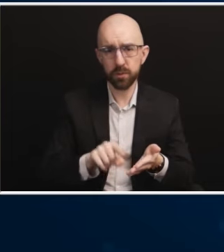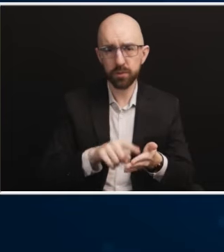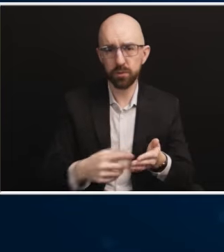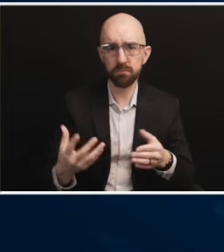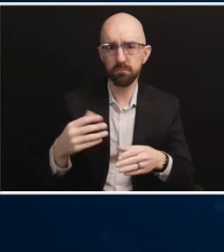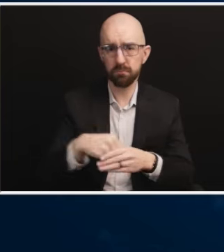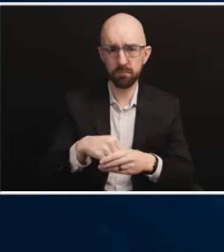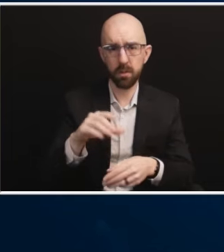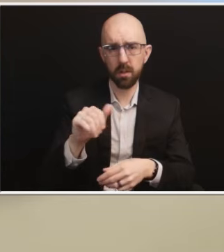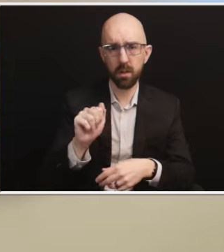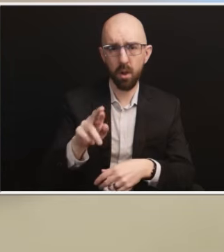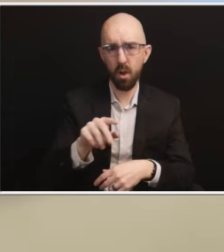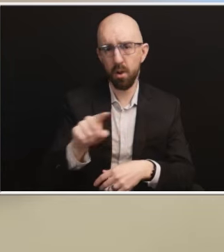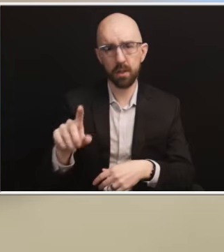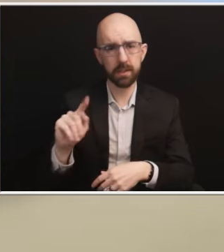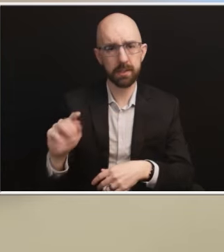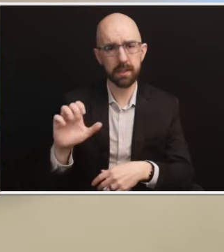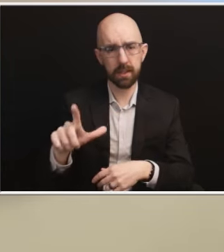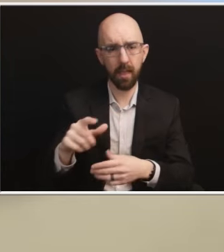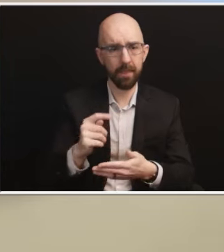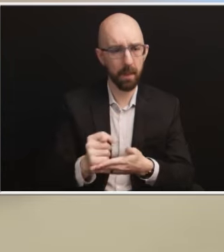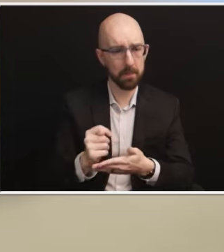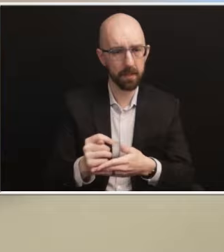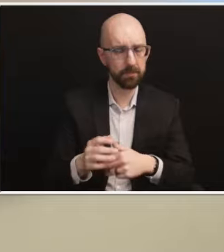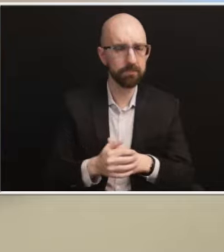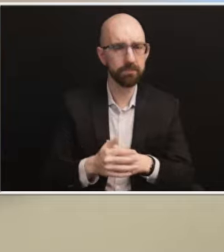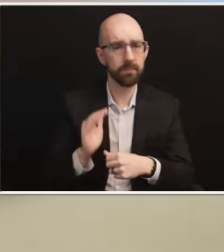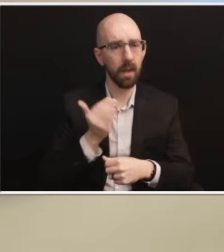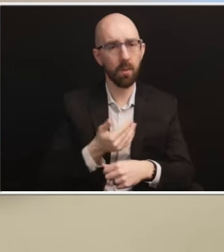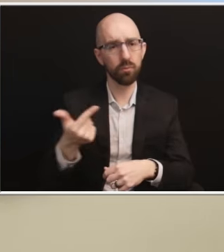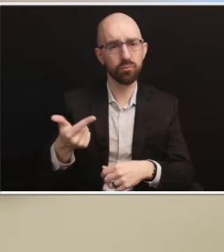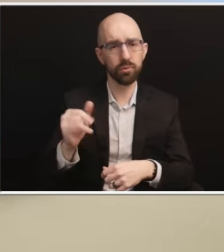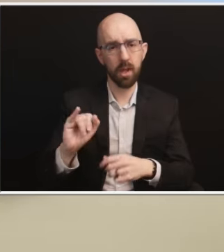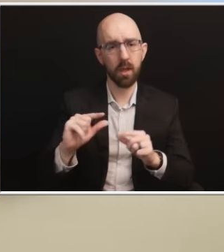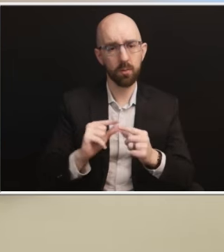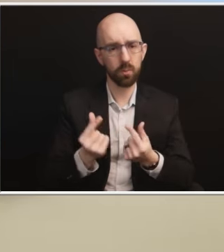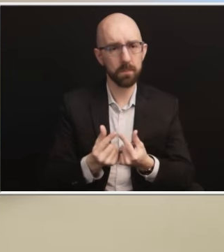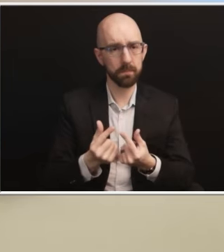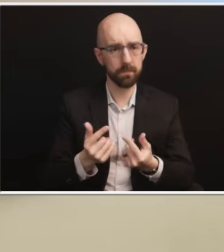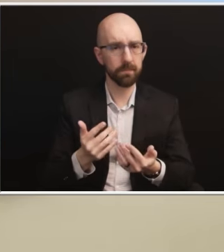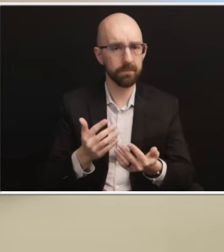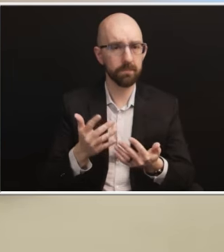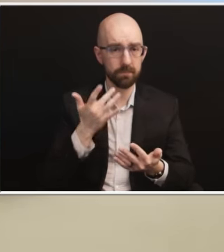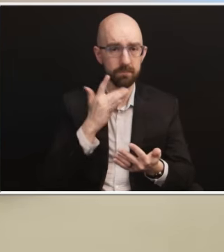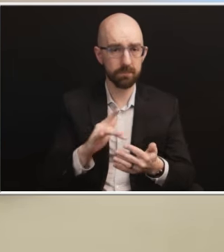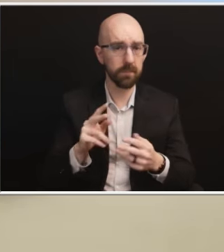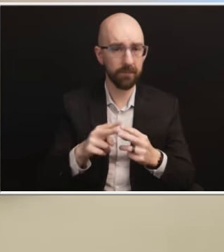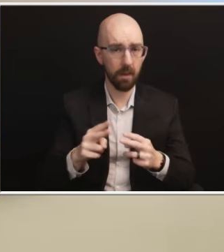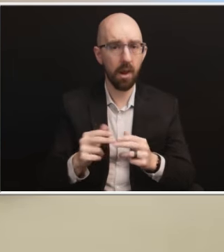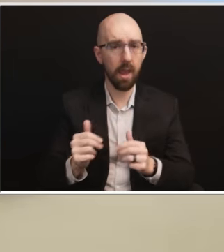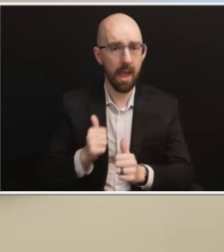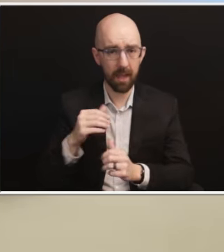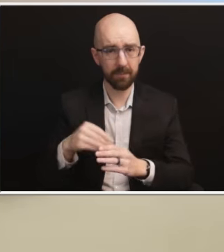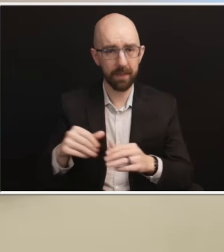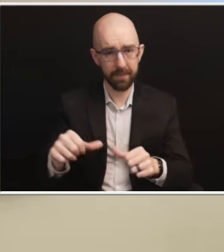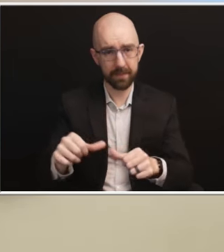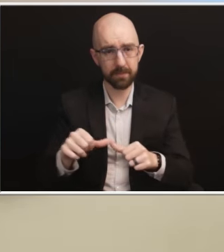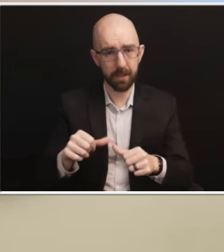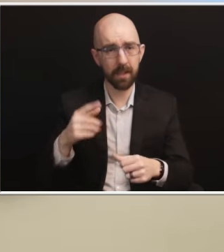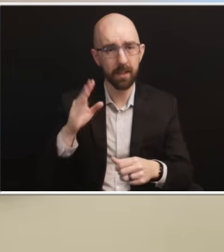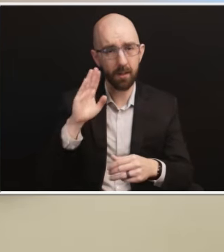therapy? So our GI group, fortunately, has been very, very active in this space. I know that we're in the beginning of the